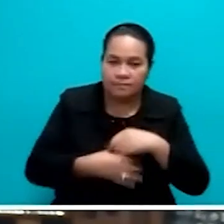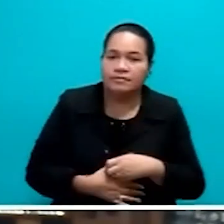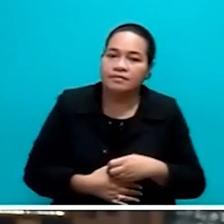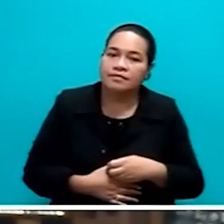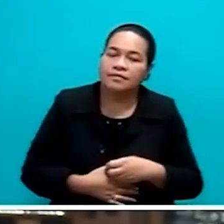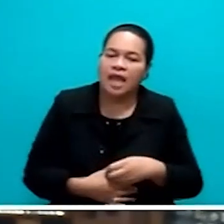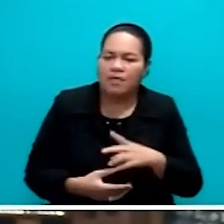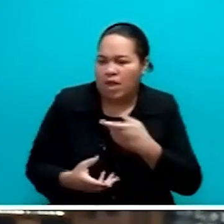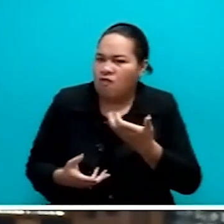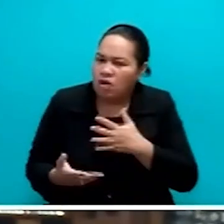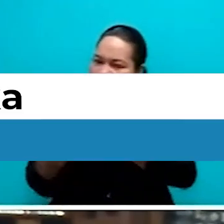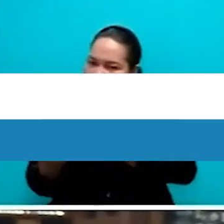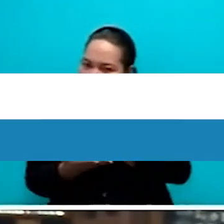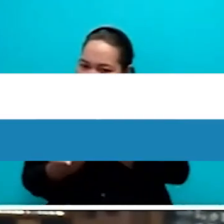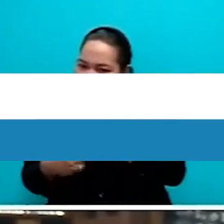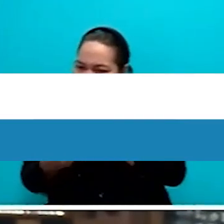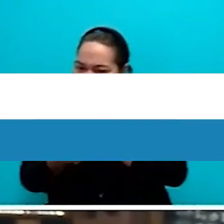There has been some discussion on the increasing